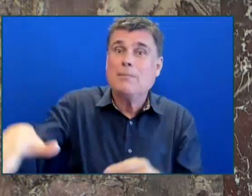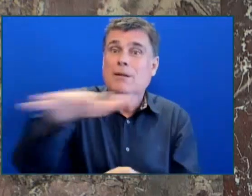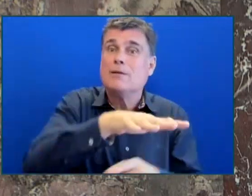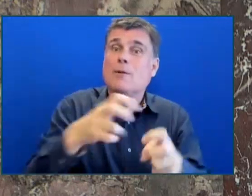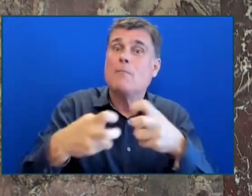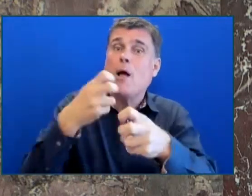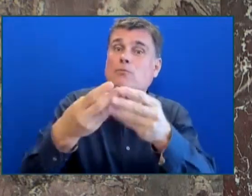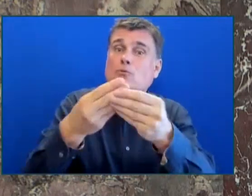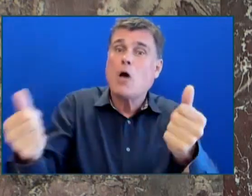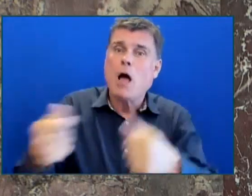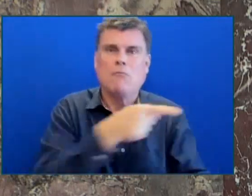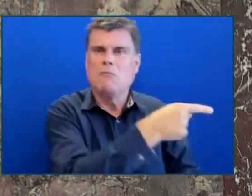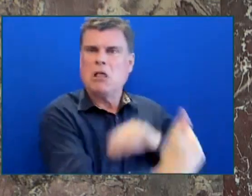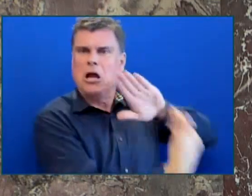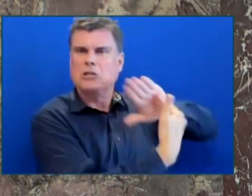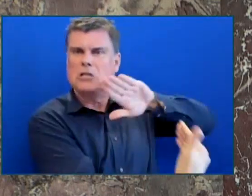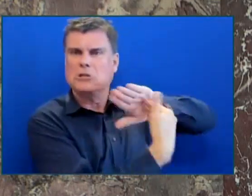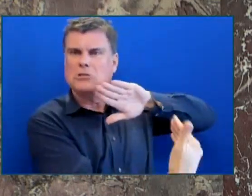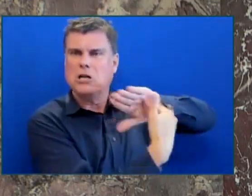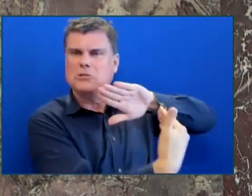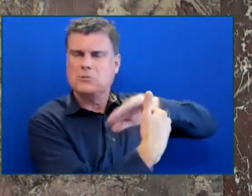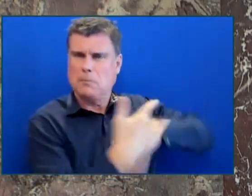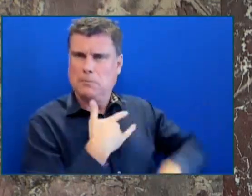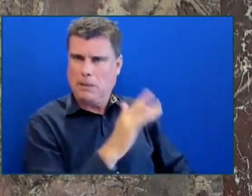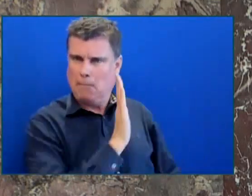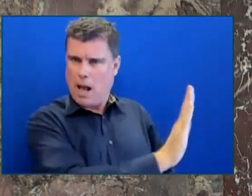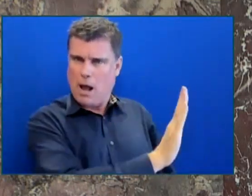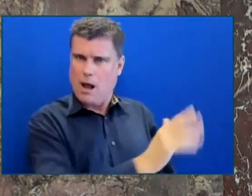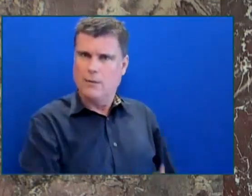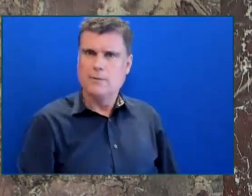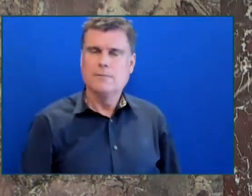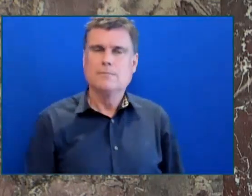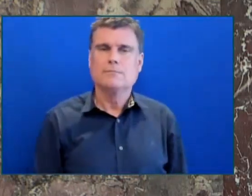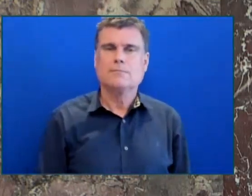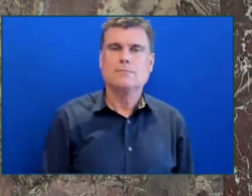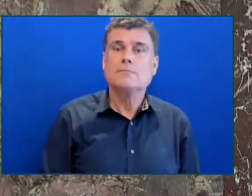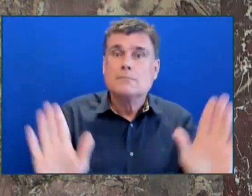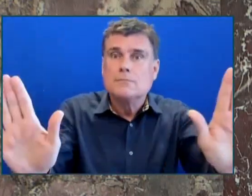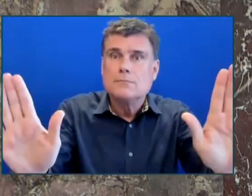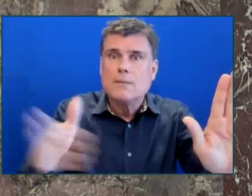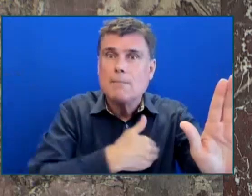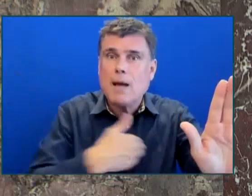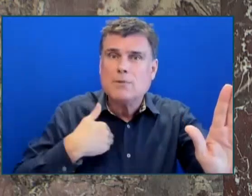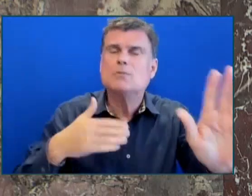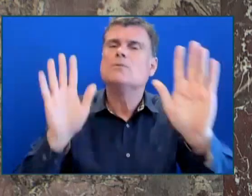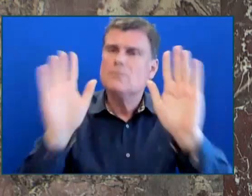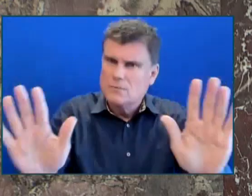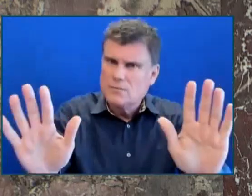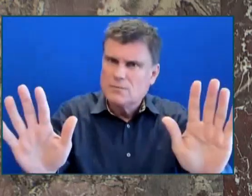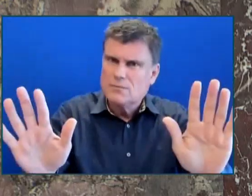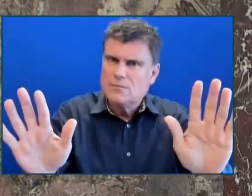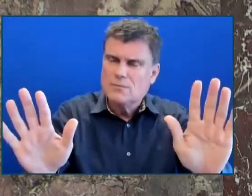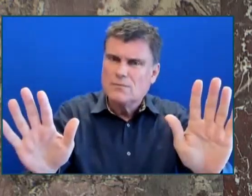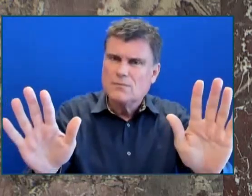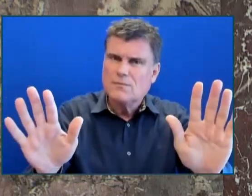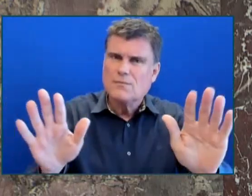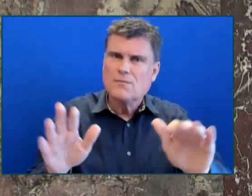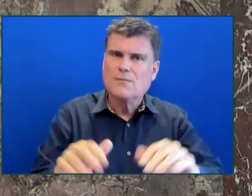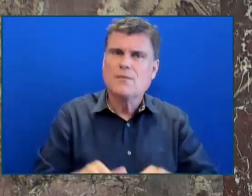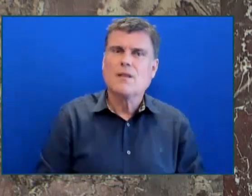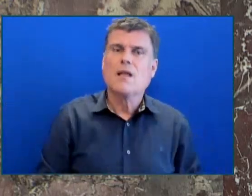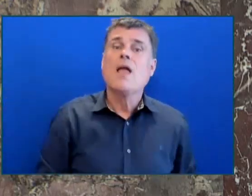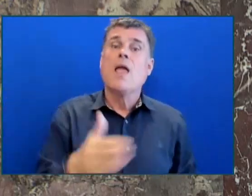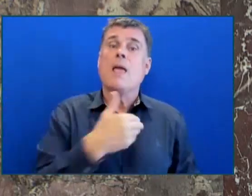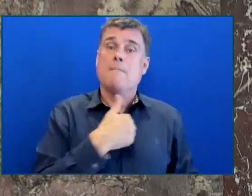Members will come to order. The member says it doesn't work. We have more than 10 times housing underway than they had when they were in